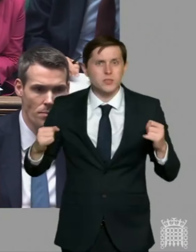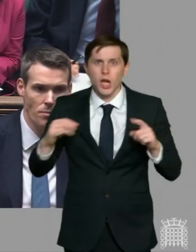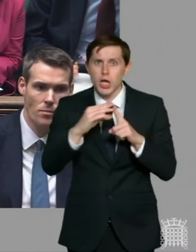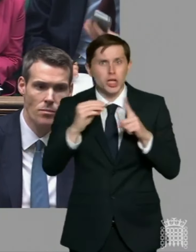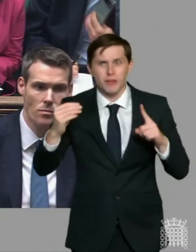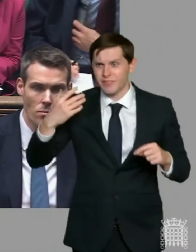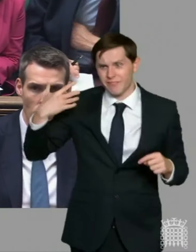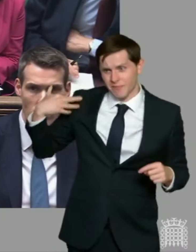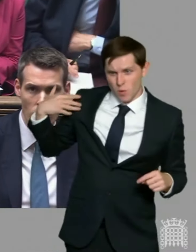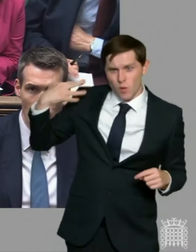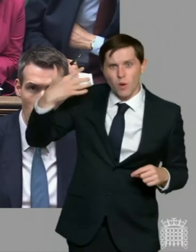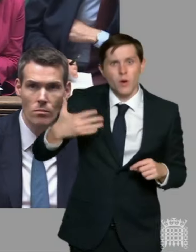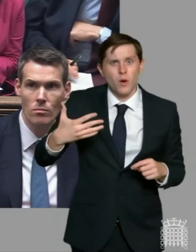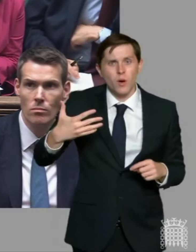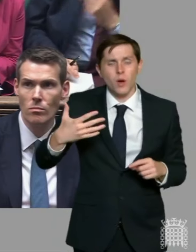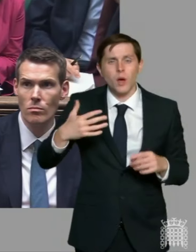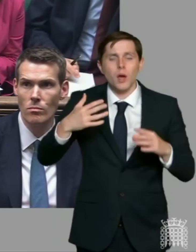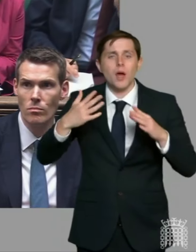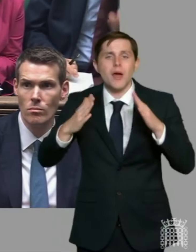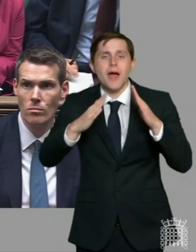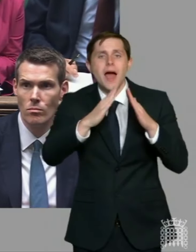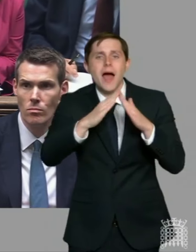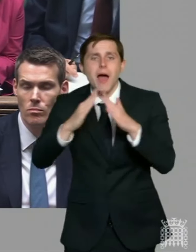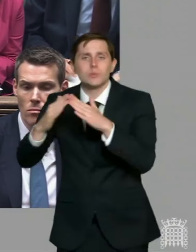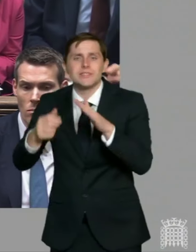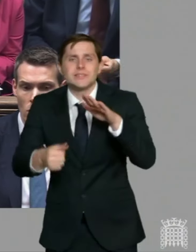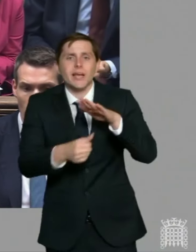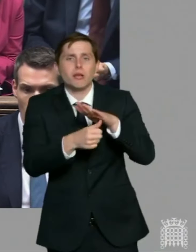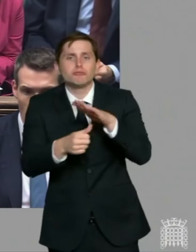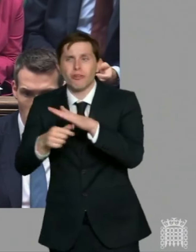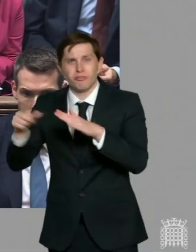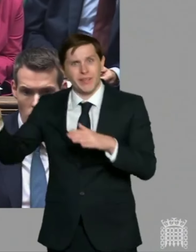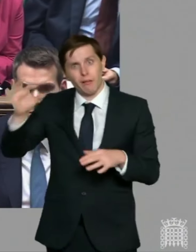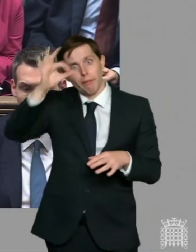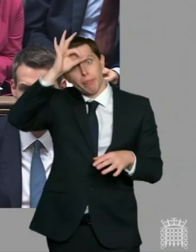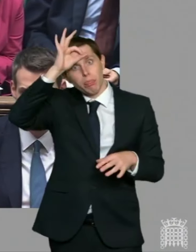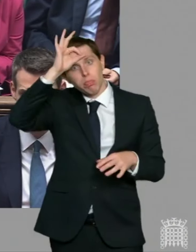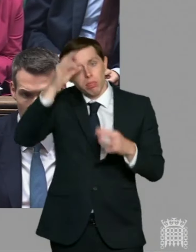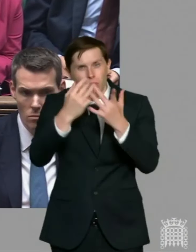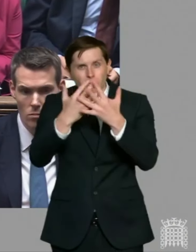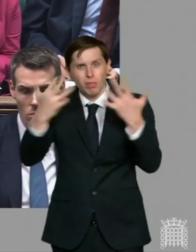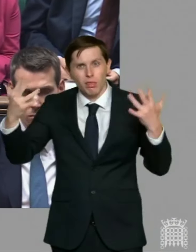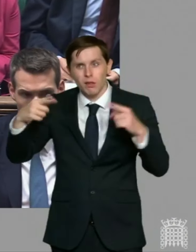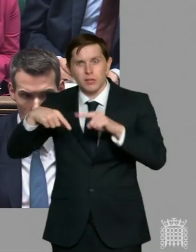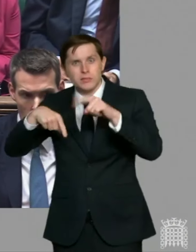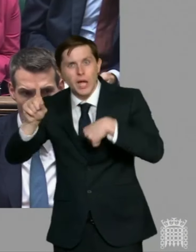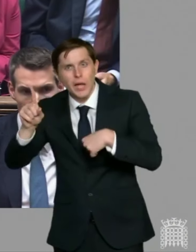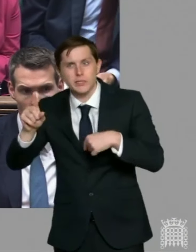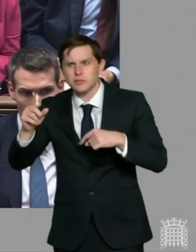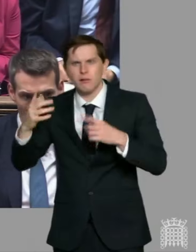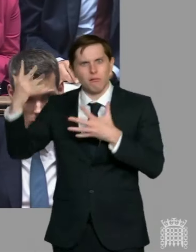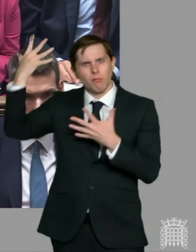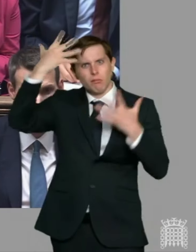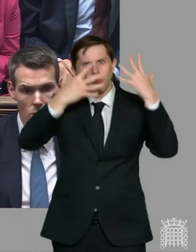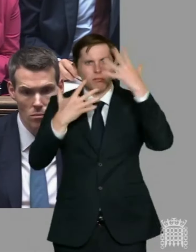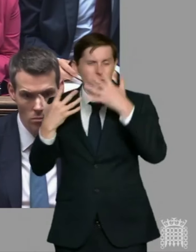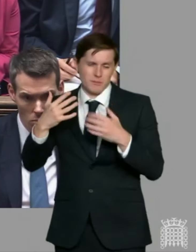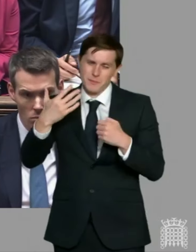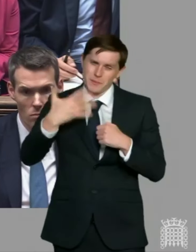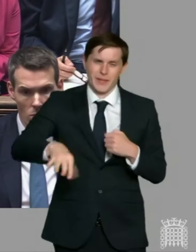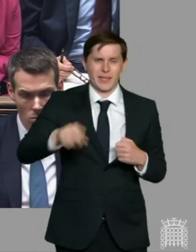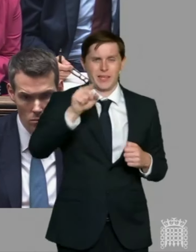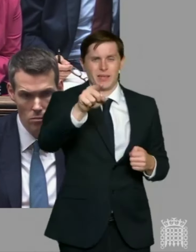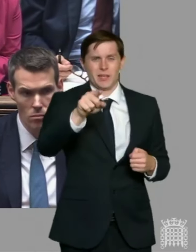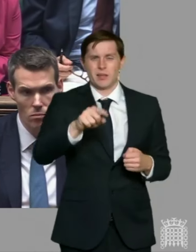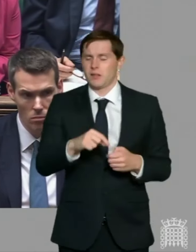what was going on. And there is increases, Madam Deputy Speaker, in answer to the question. In every inner city